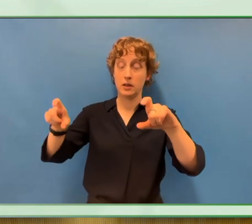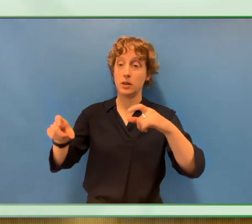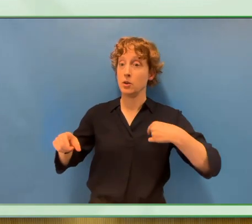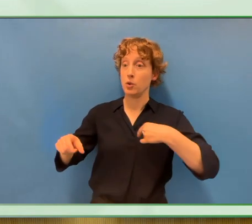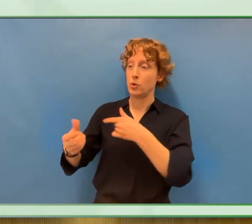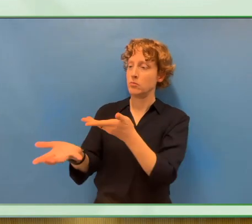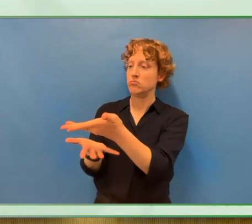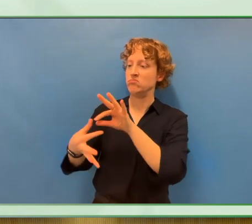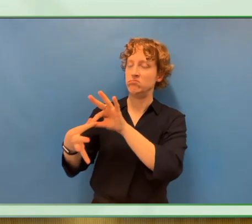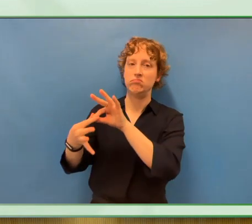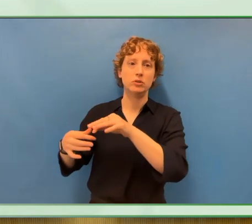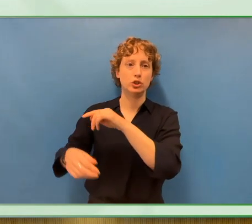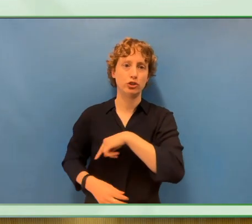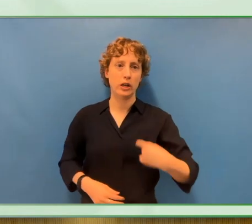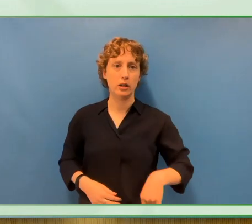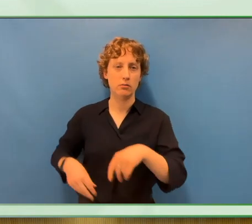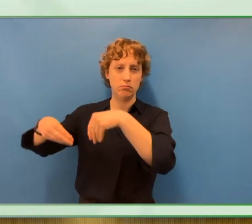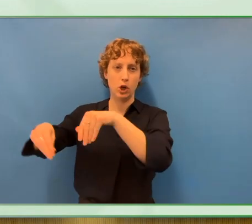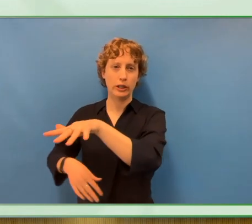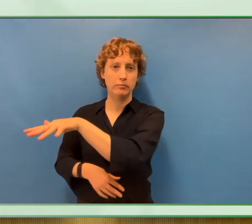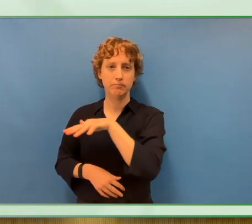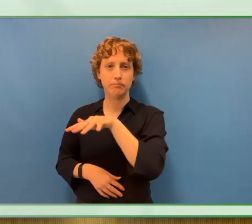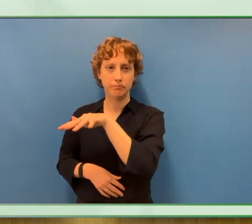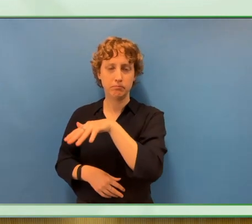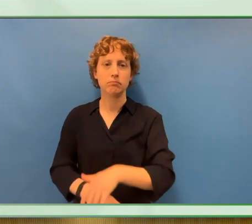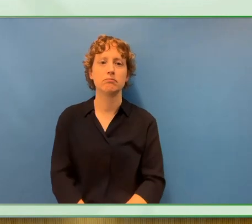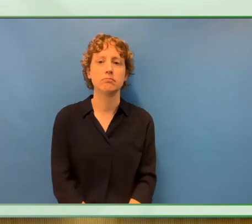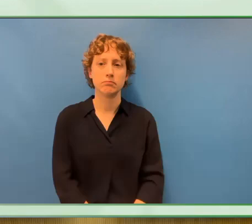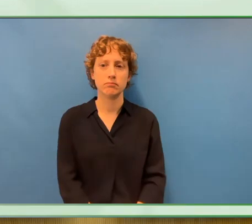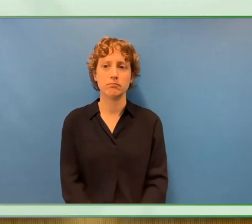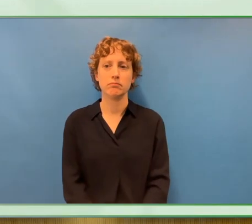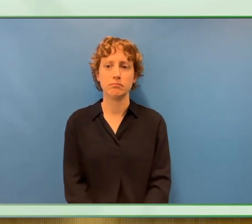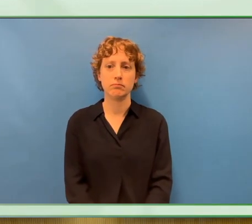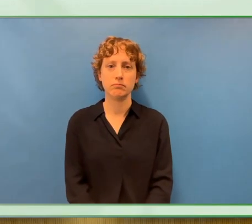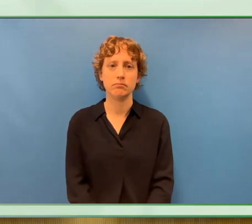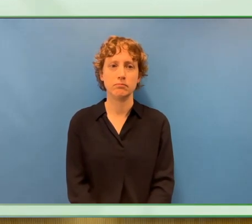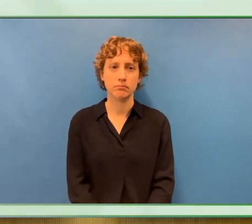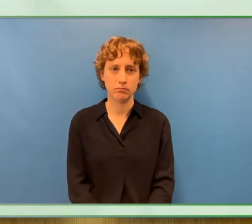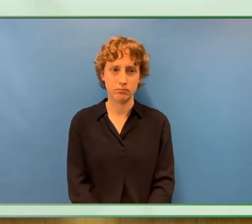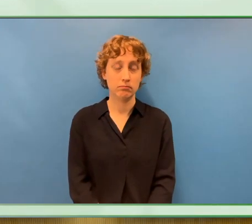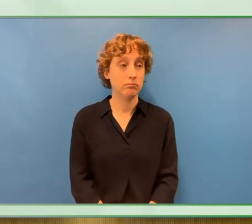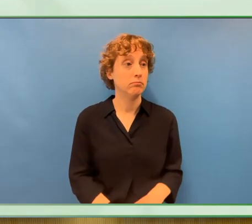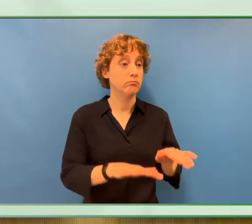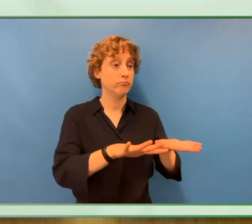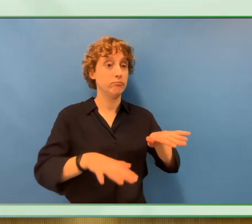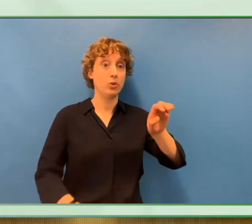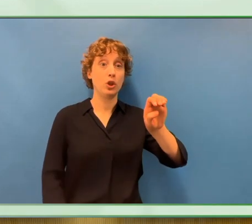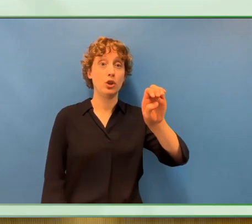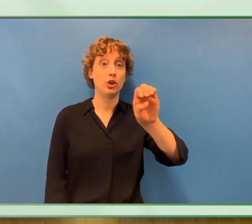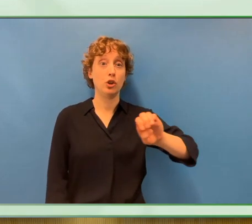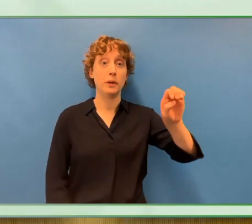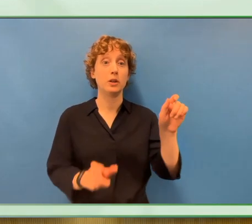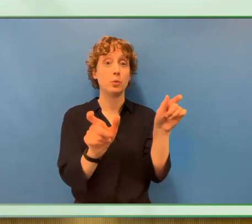wouldn't be able to use the terminology that we do normally use in Europe in terms of human rights. What didn't